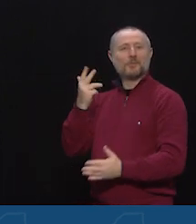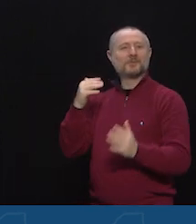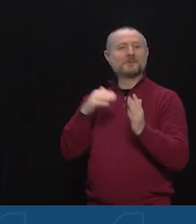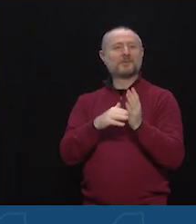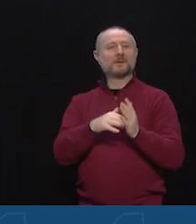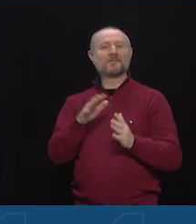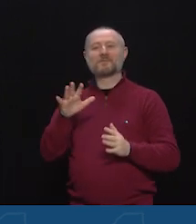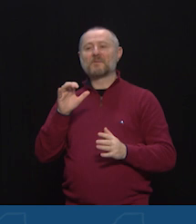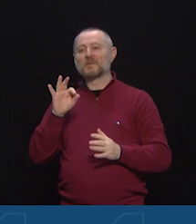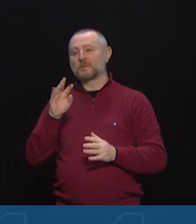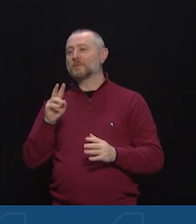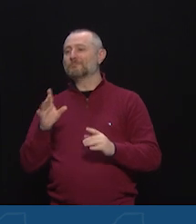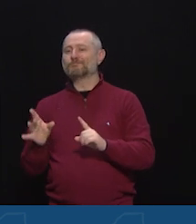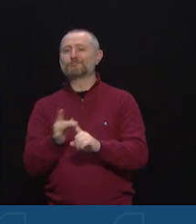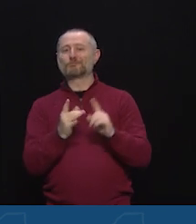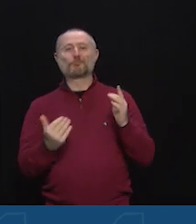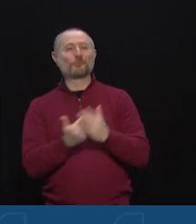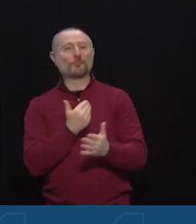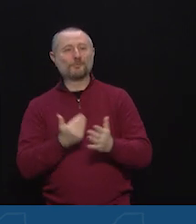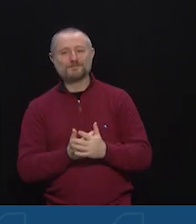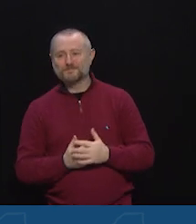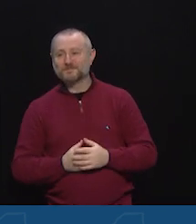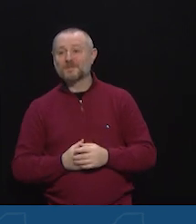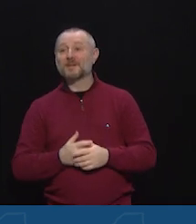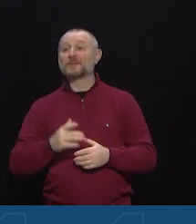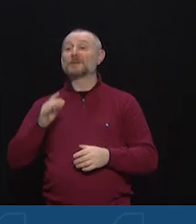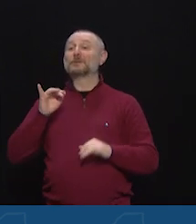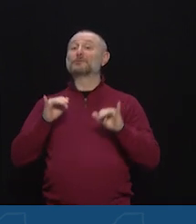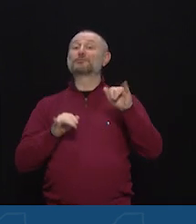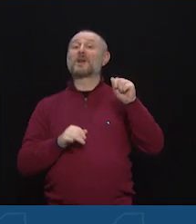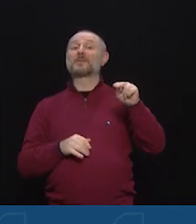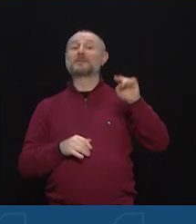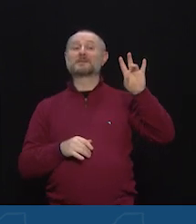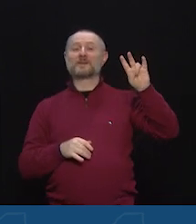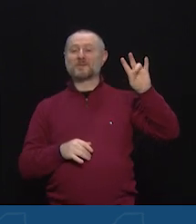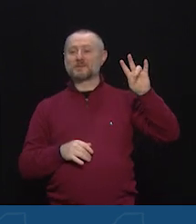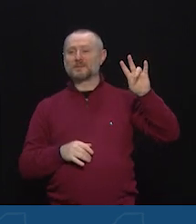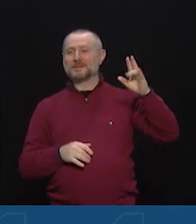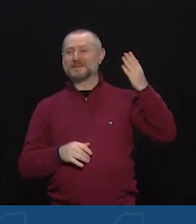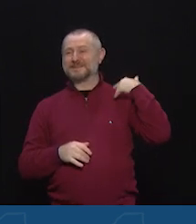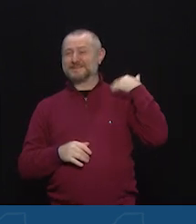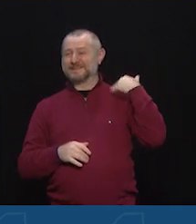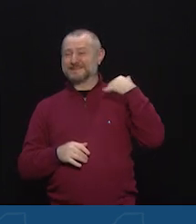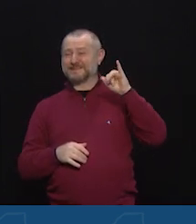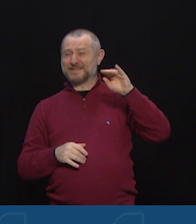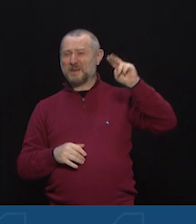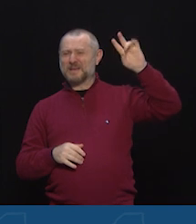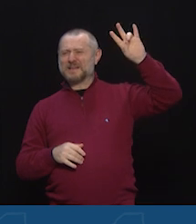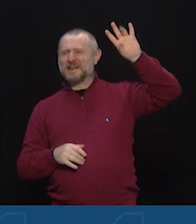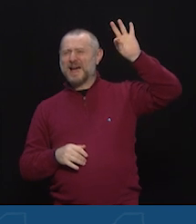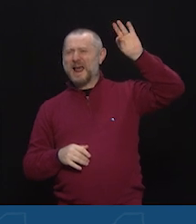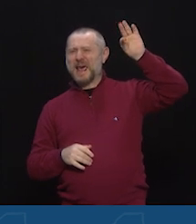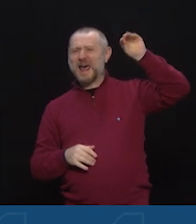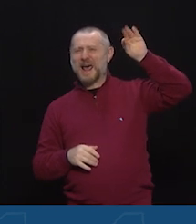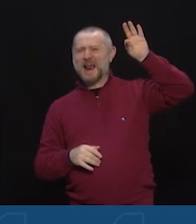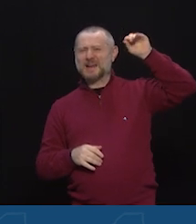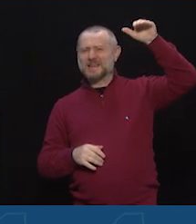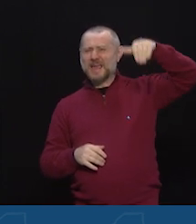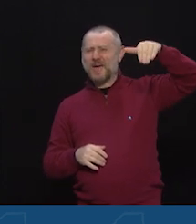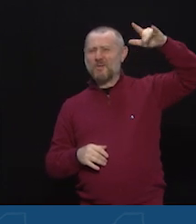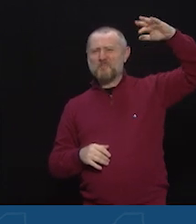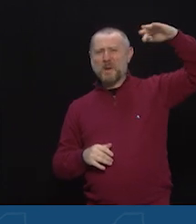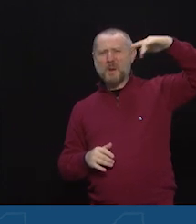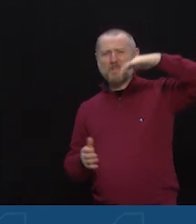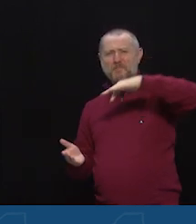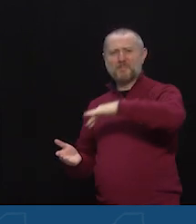13,592 to be exact. And that is down from January 7th, not that long ago. Look how high it was, 90,000 cases. Long Island still